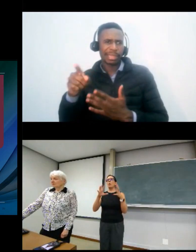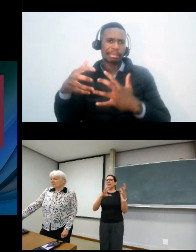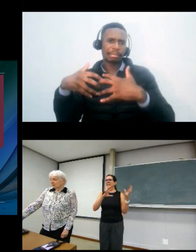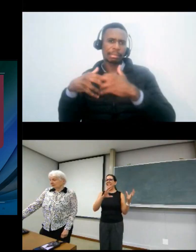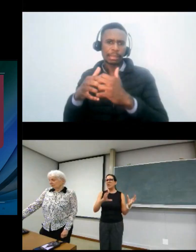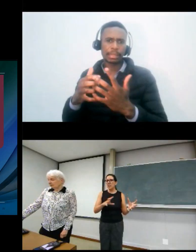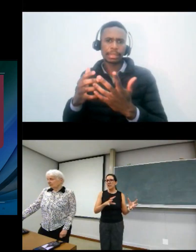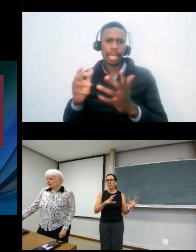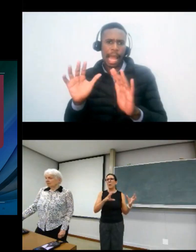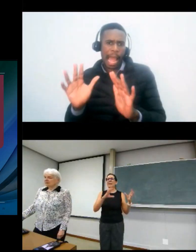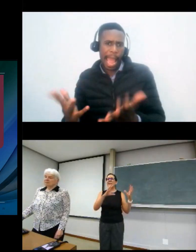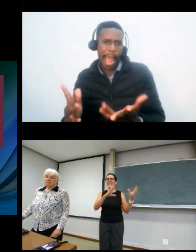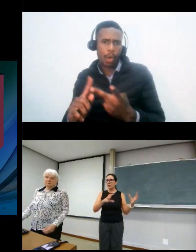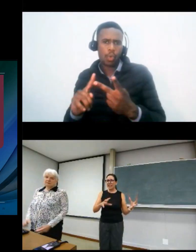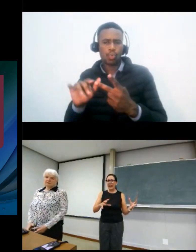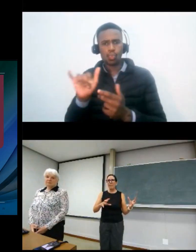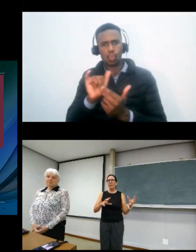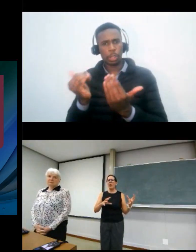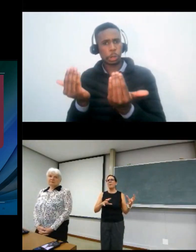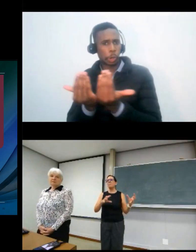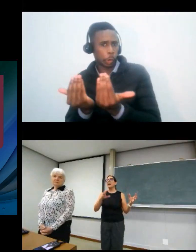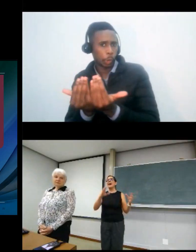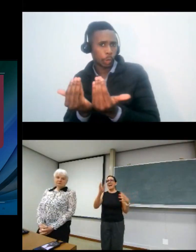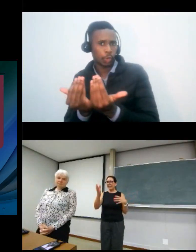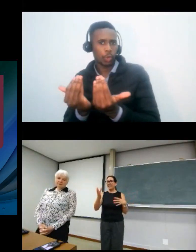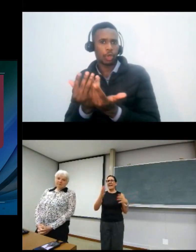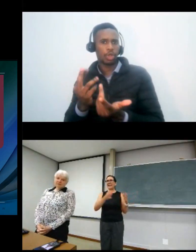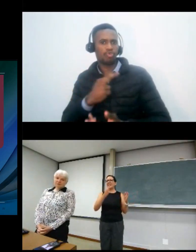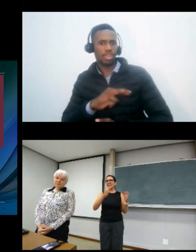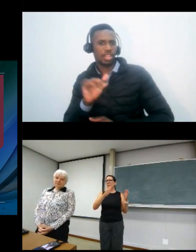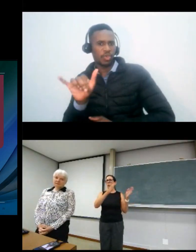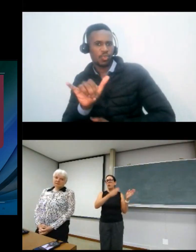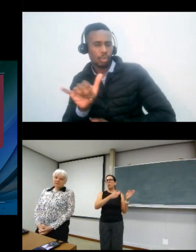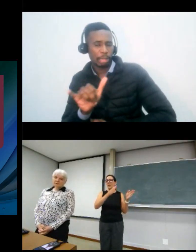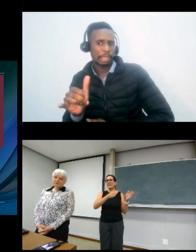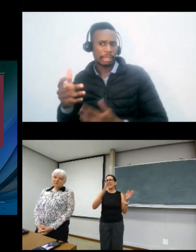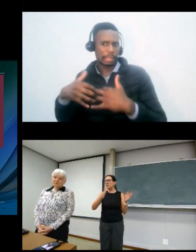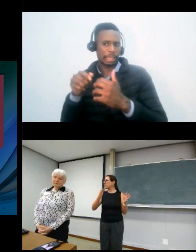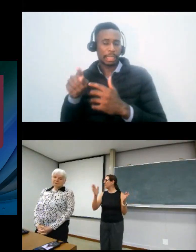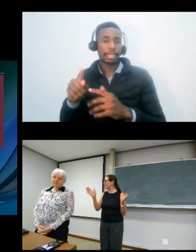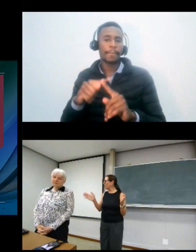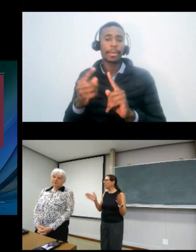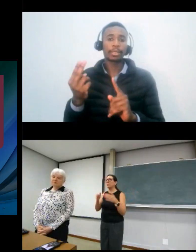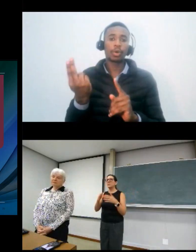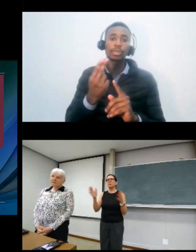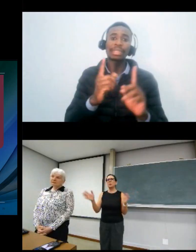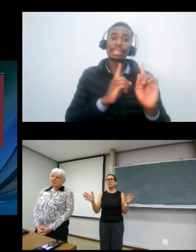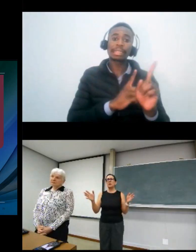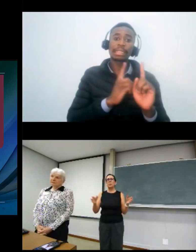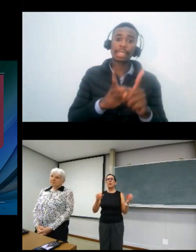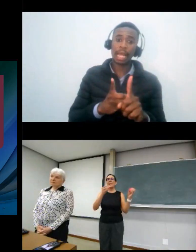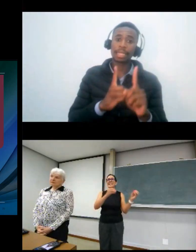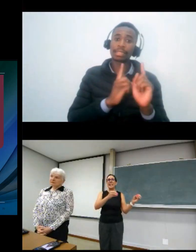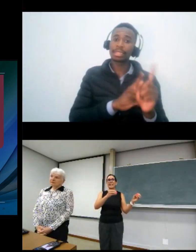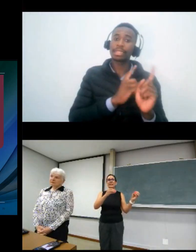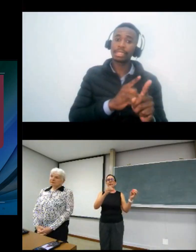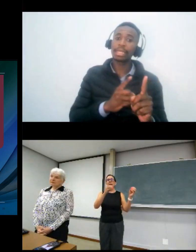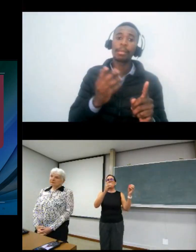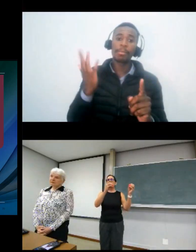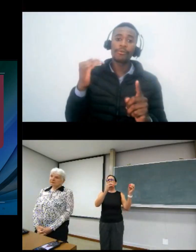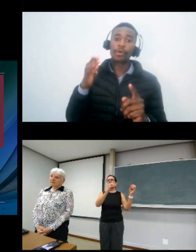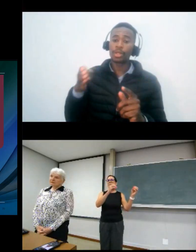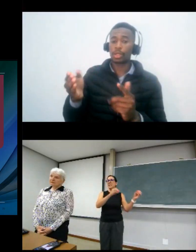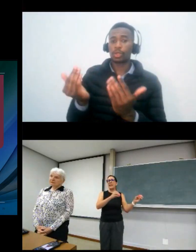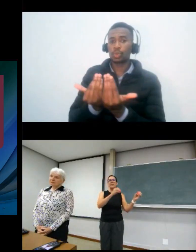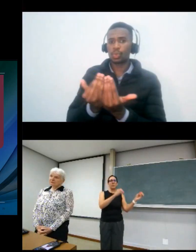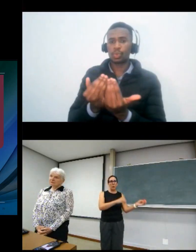really where the teachers came from, and exactly this, whether teachers have moved from school to school and